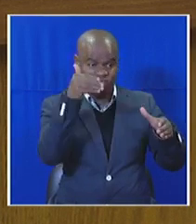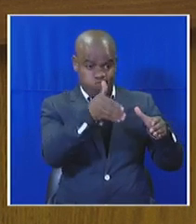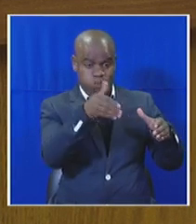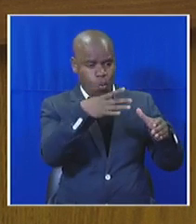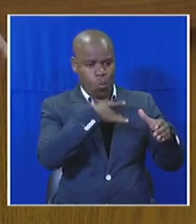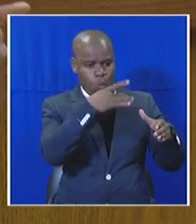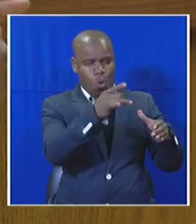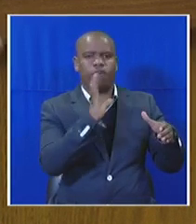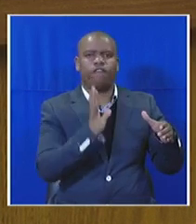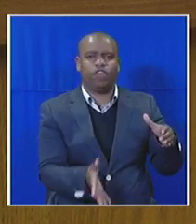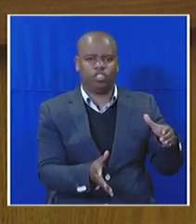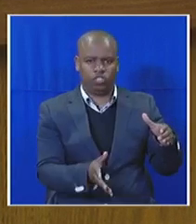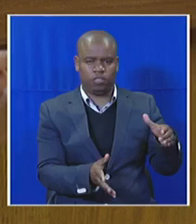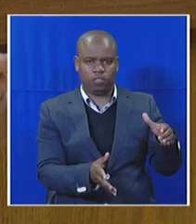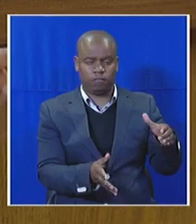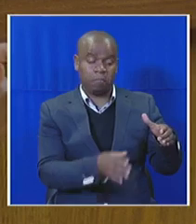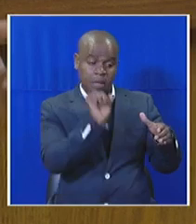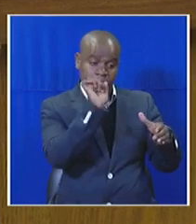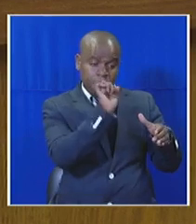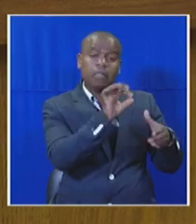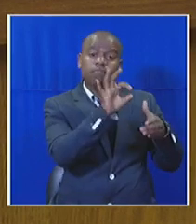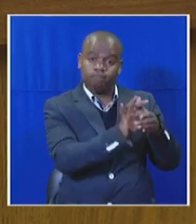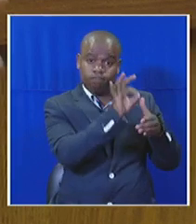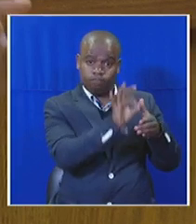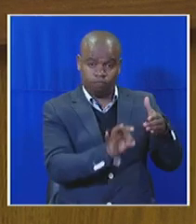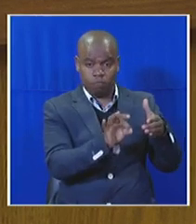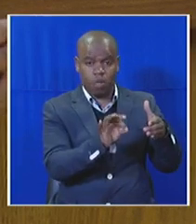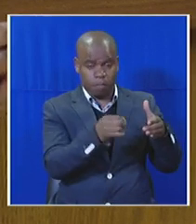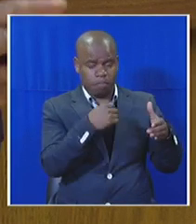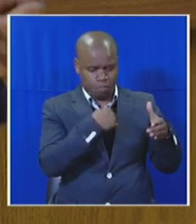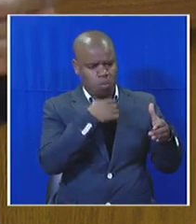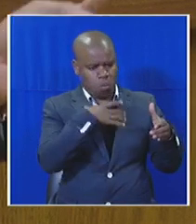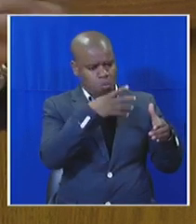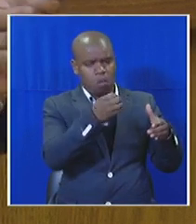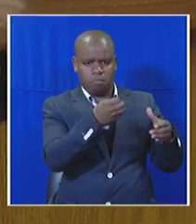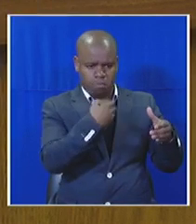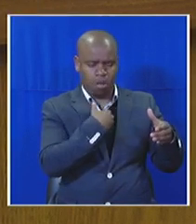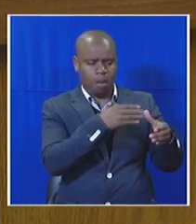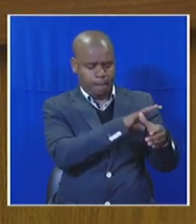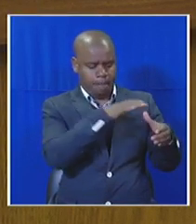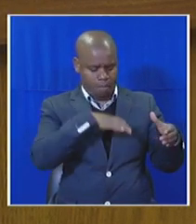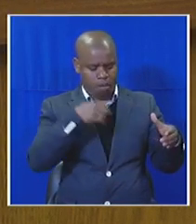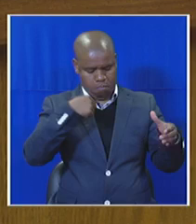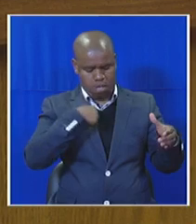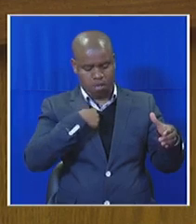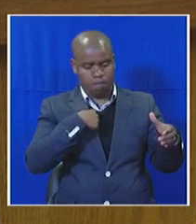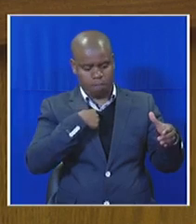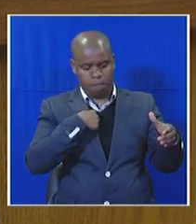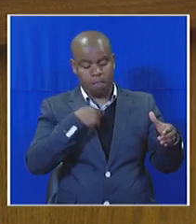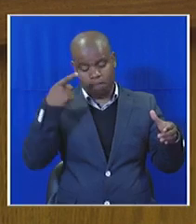it is the elections of the ANC of me as a president that led me to come to this